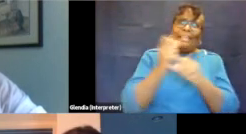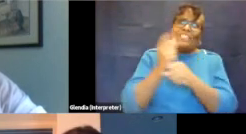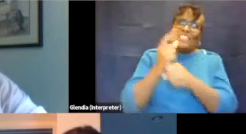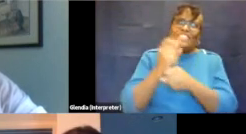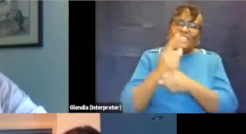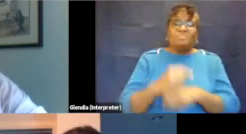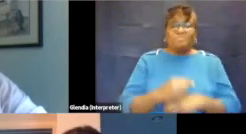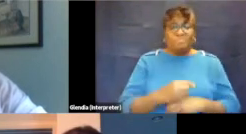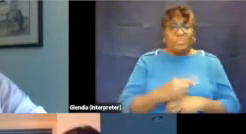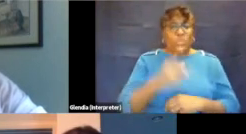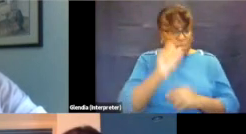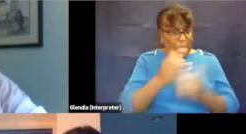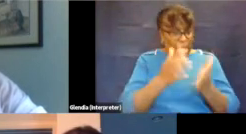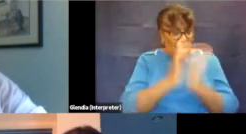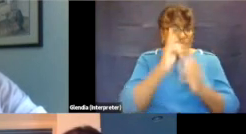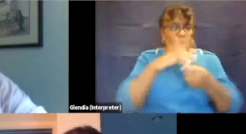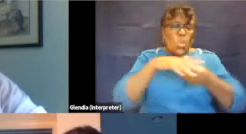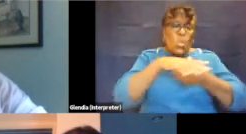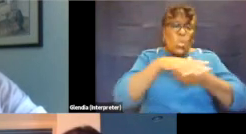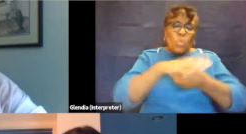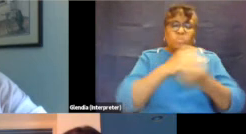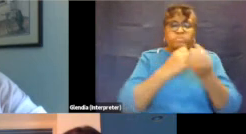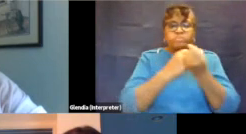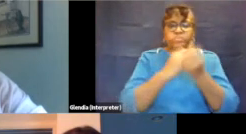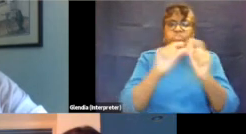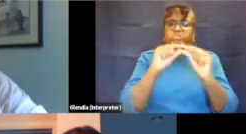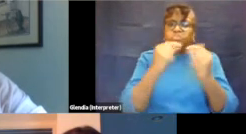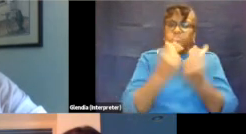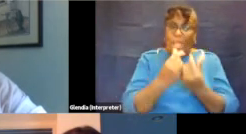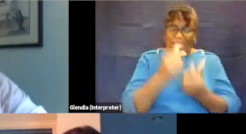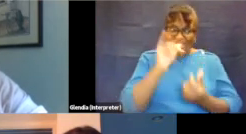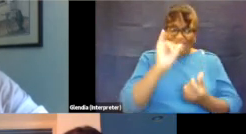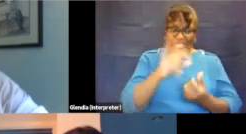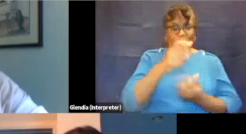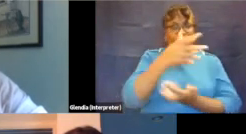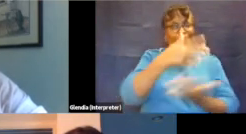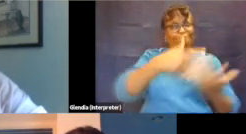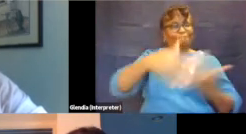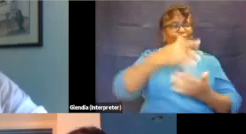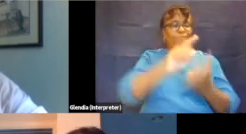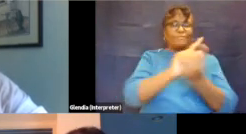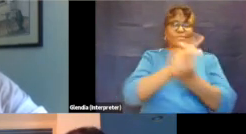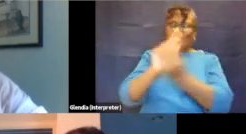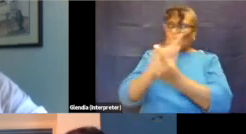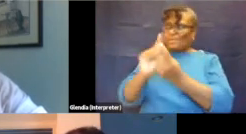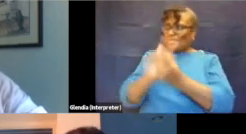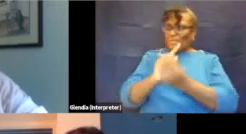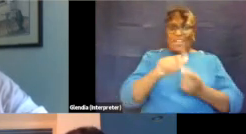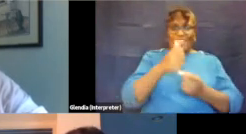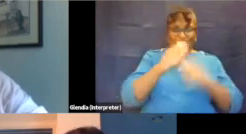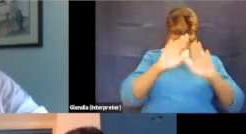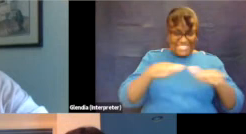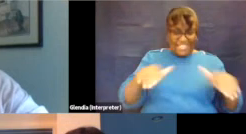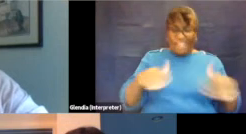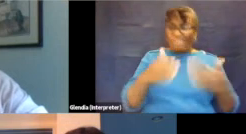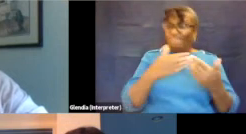activities? These are great social events for your child to meet other children with hearing loss. Even right now with COVID, there's virtual events taking